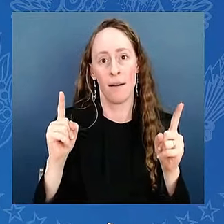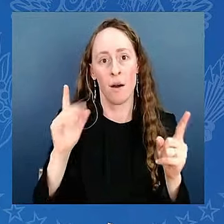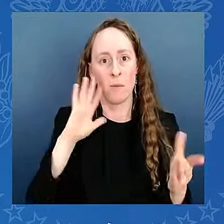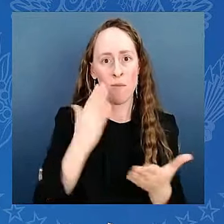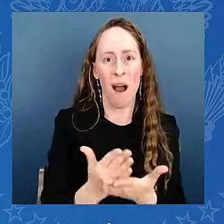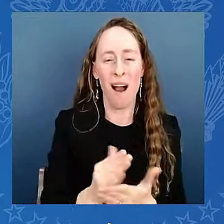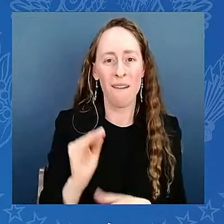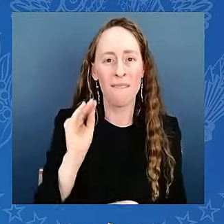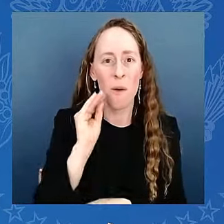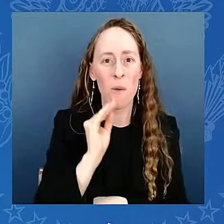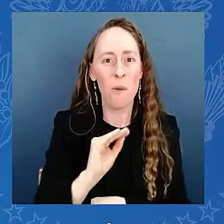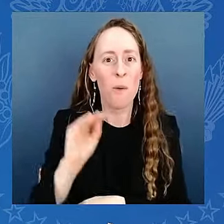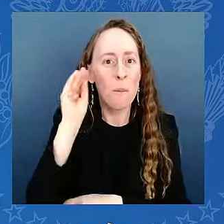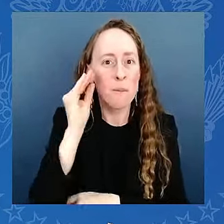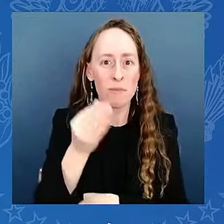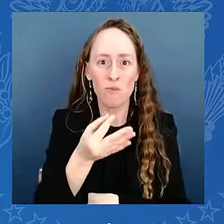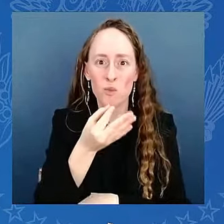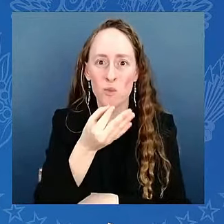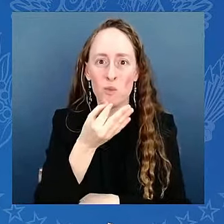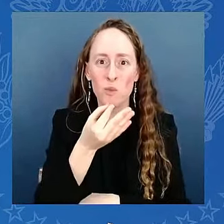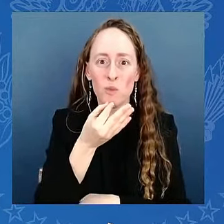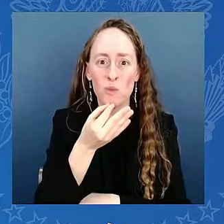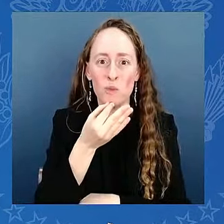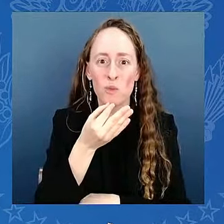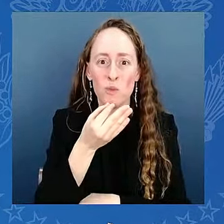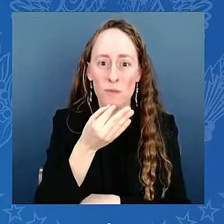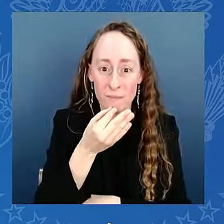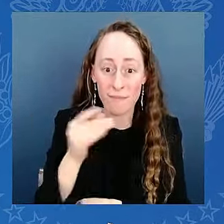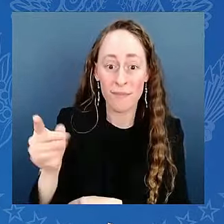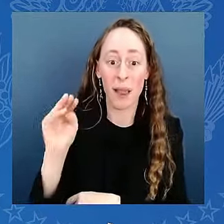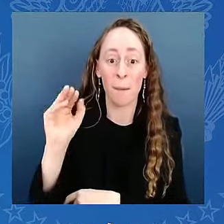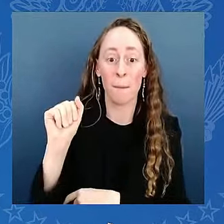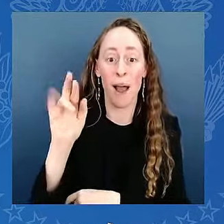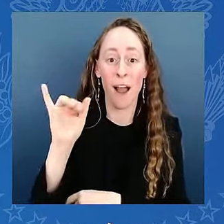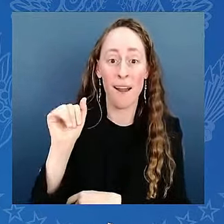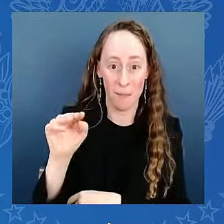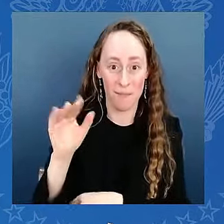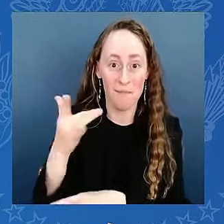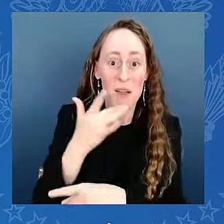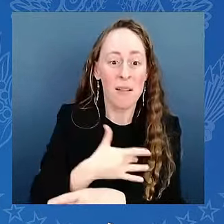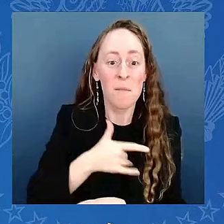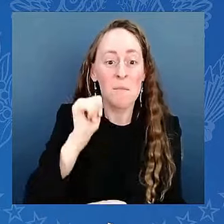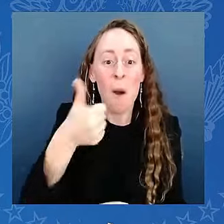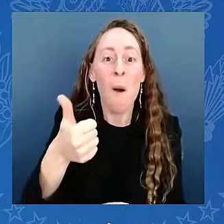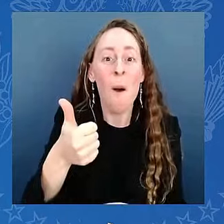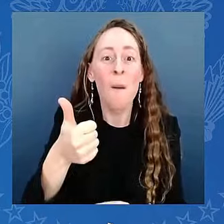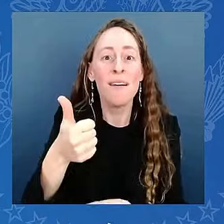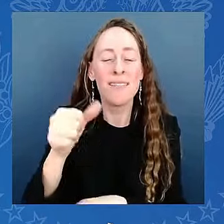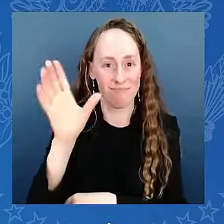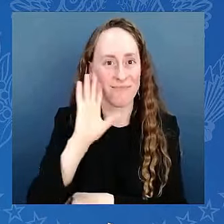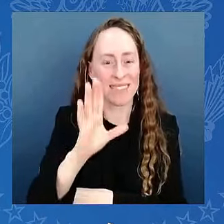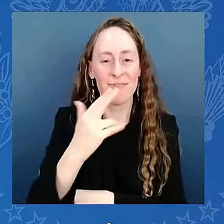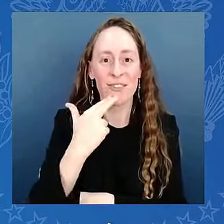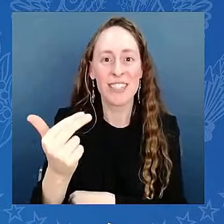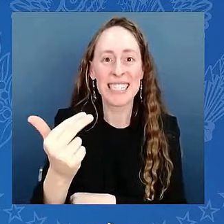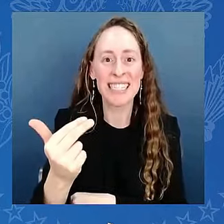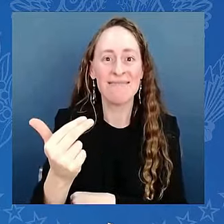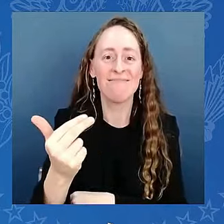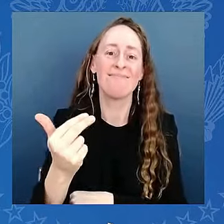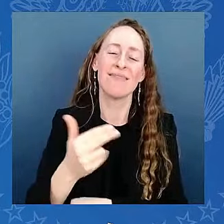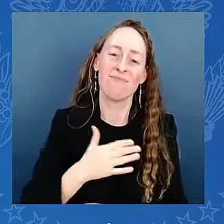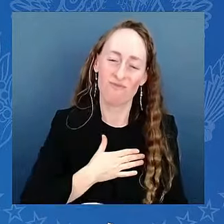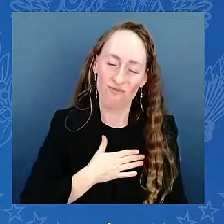of Miriam. Miriam, where are you? Come here. You all know we have a tradition in the Biden family. We sing happy